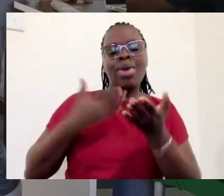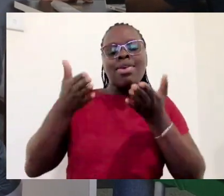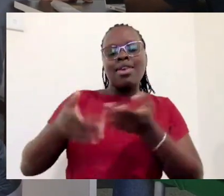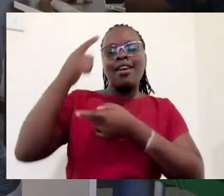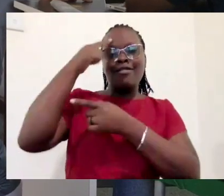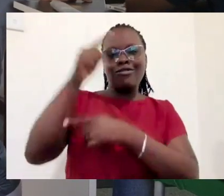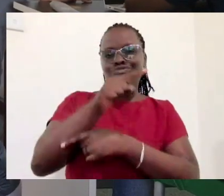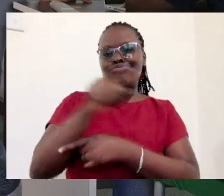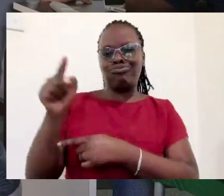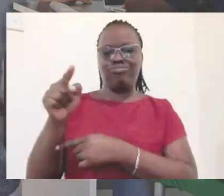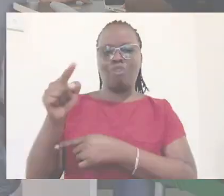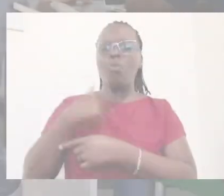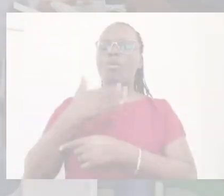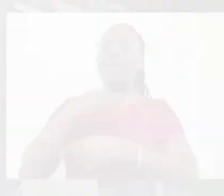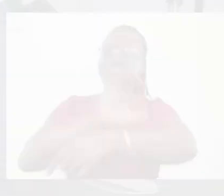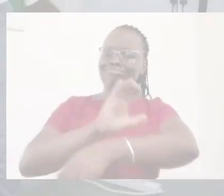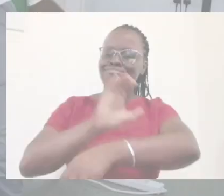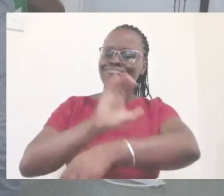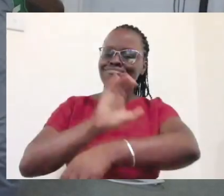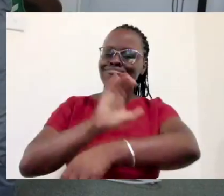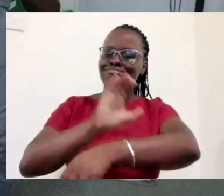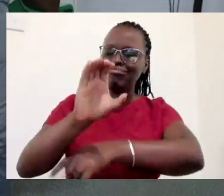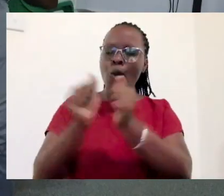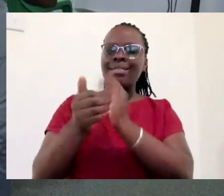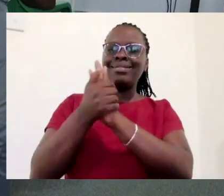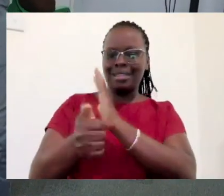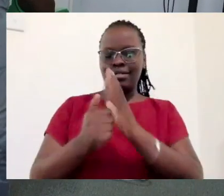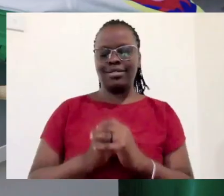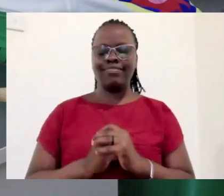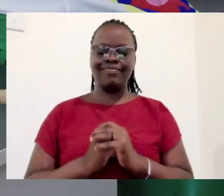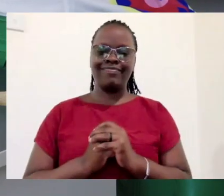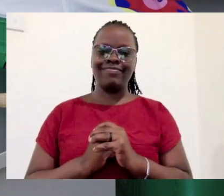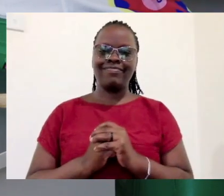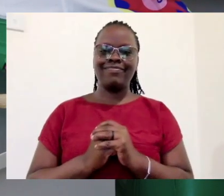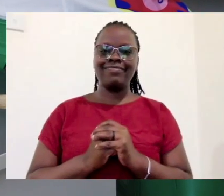you. We are here for us to give you skills.